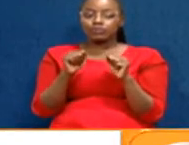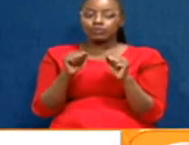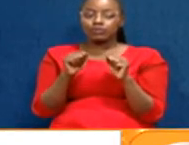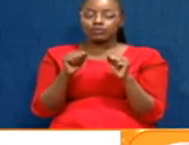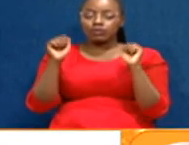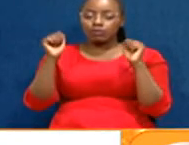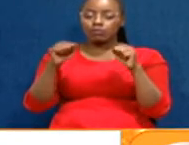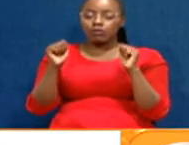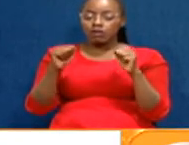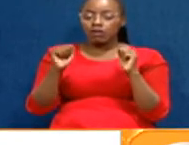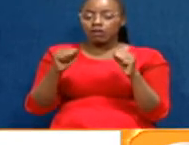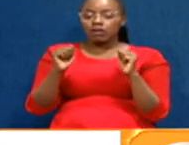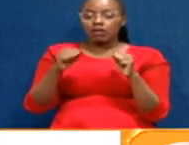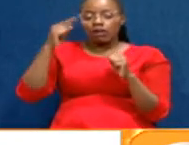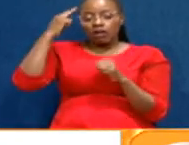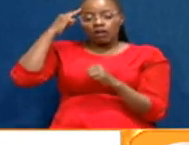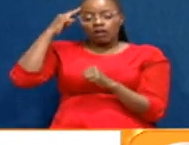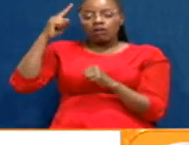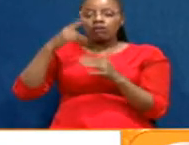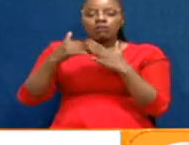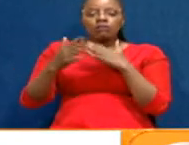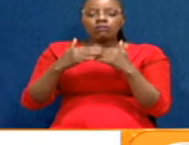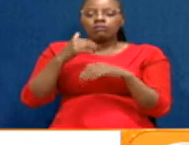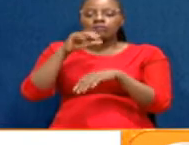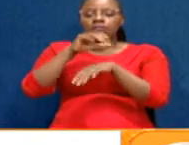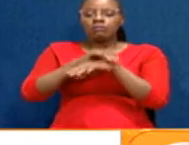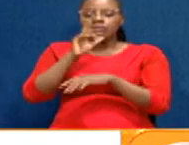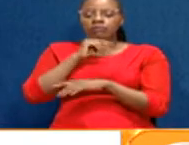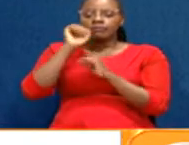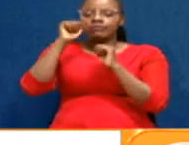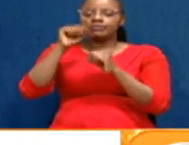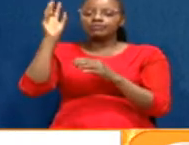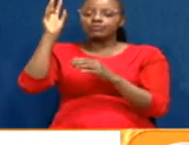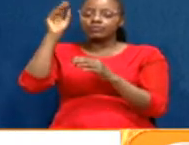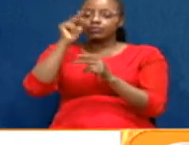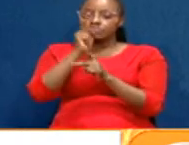is it possible for whatever they have recovered to be put